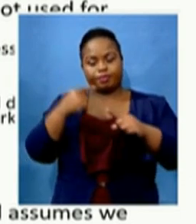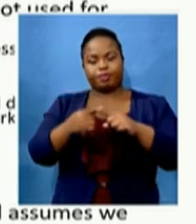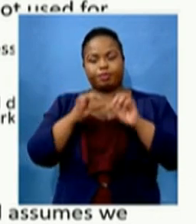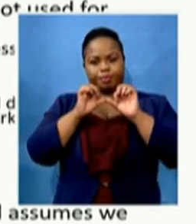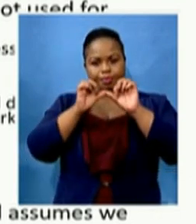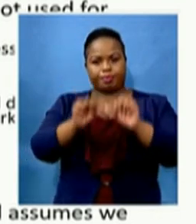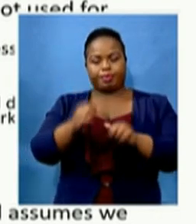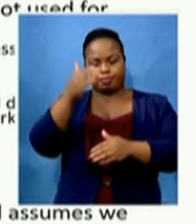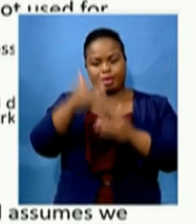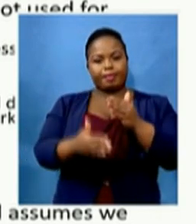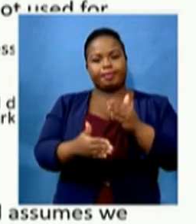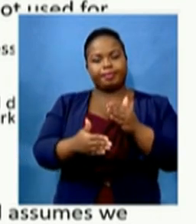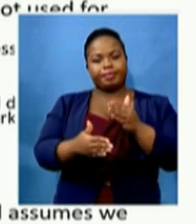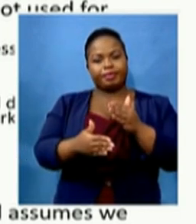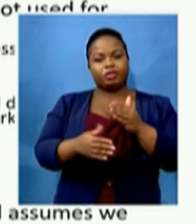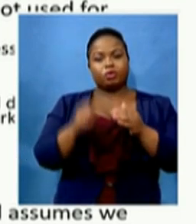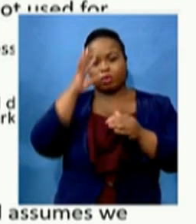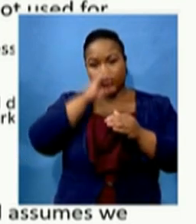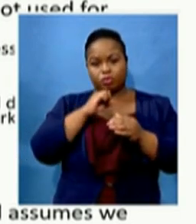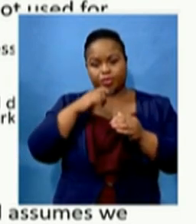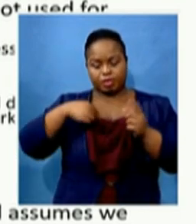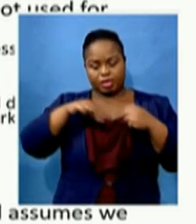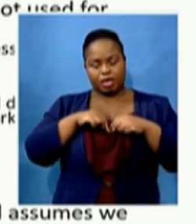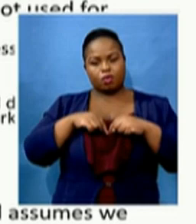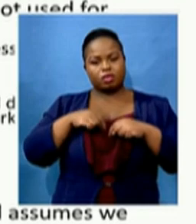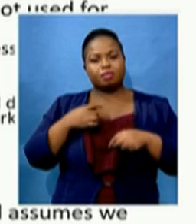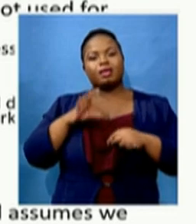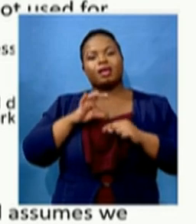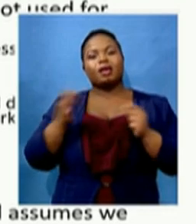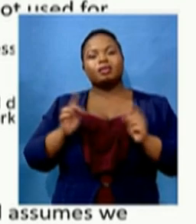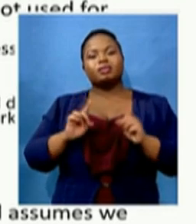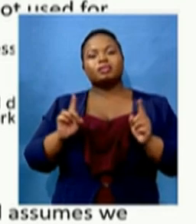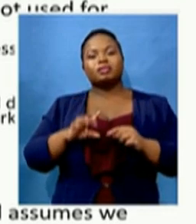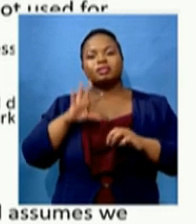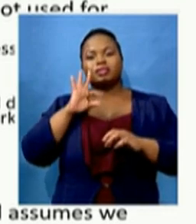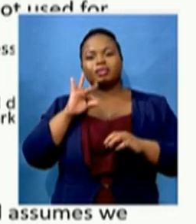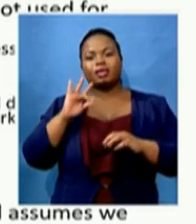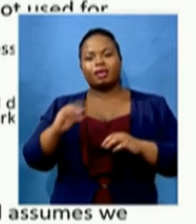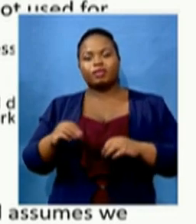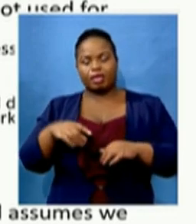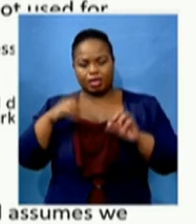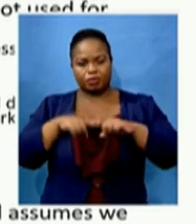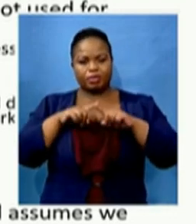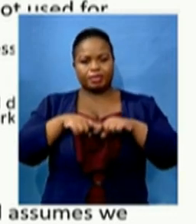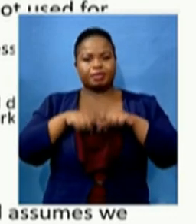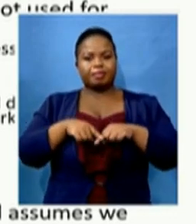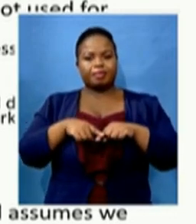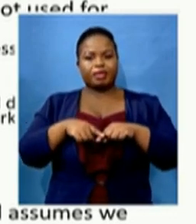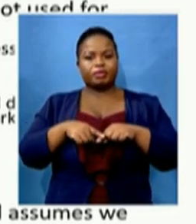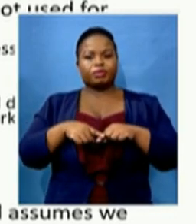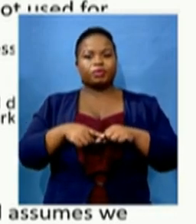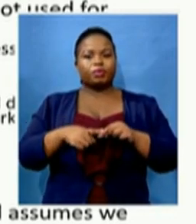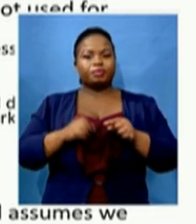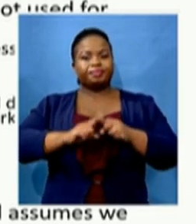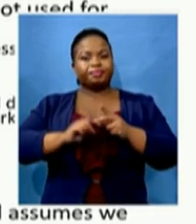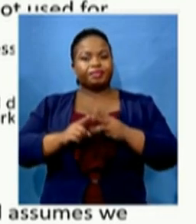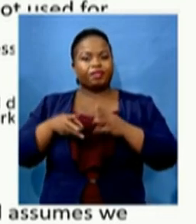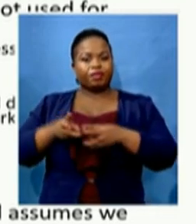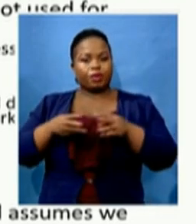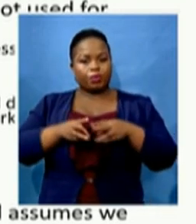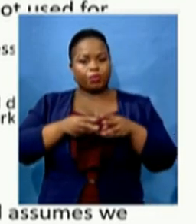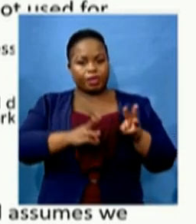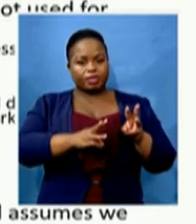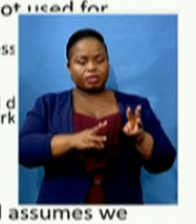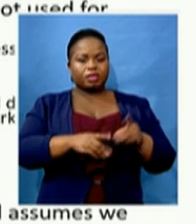applied on a daily basis. So the calibration of the model has used intervention success in other countries and assumes we should get